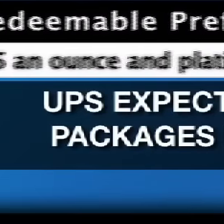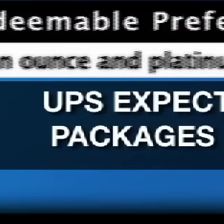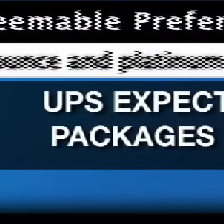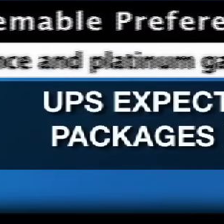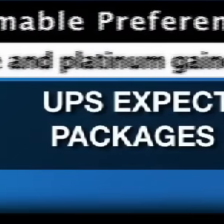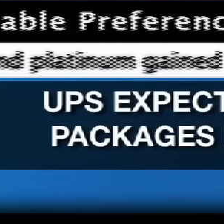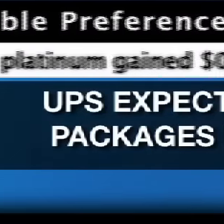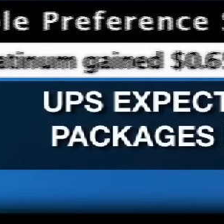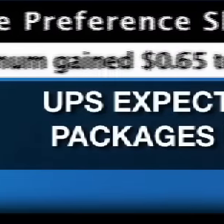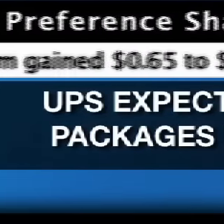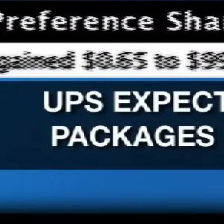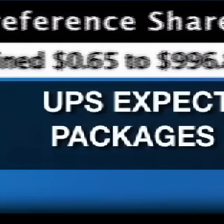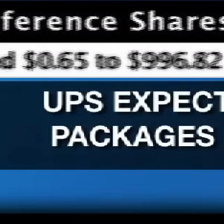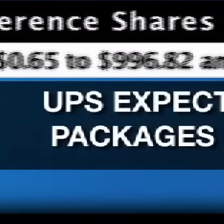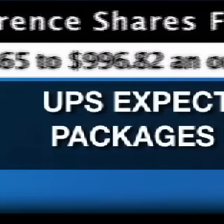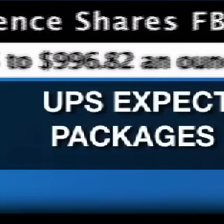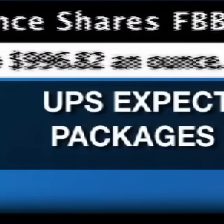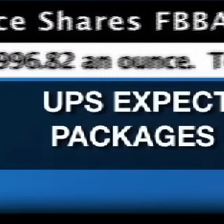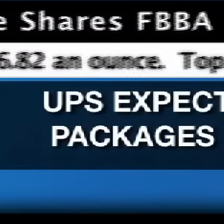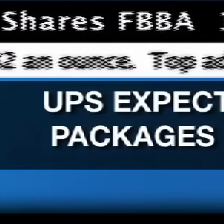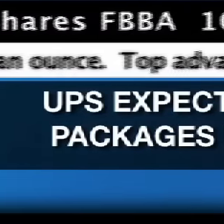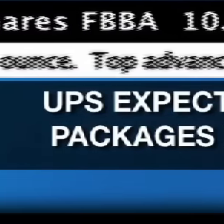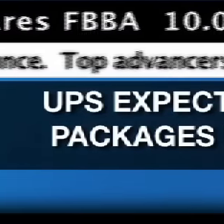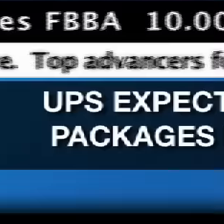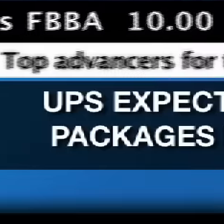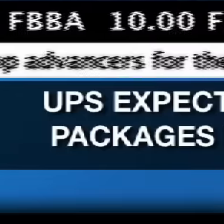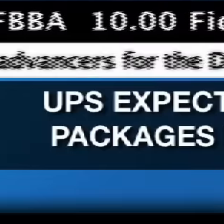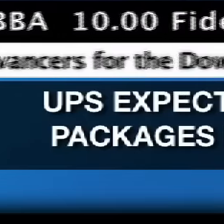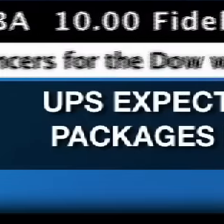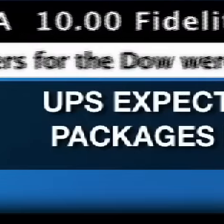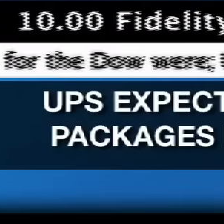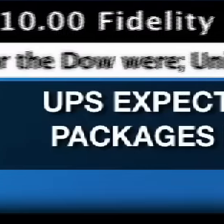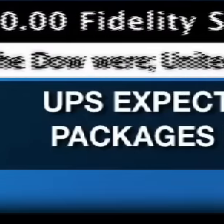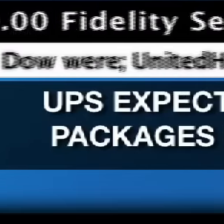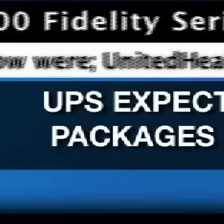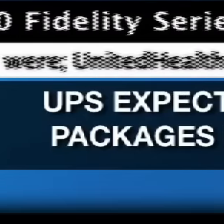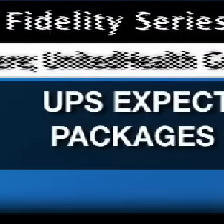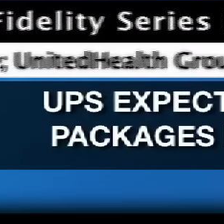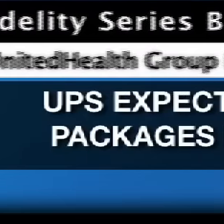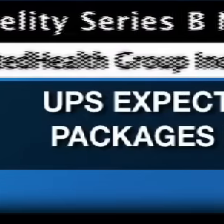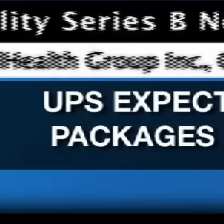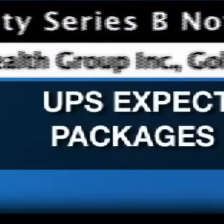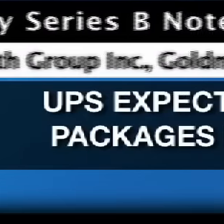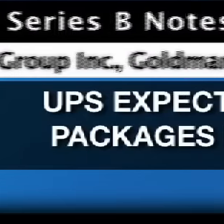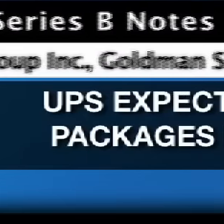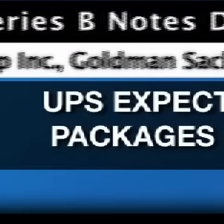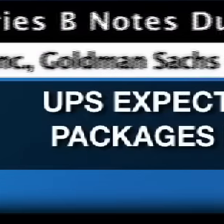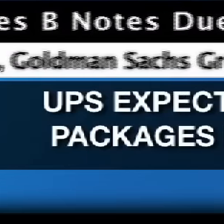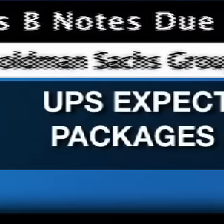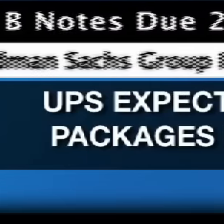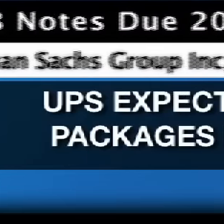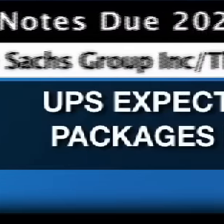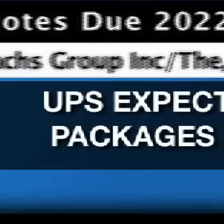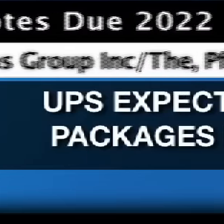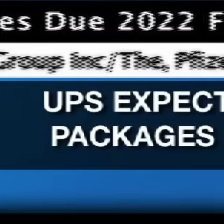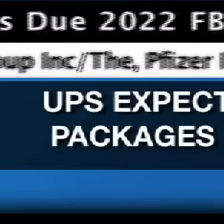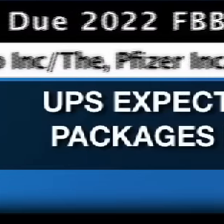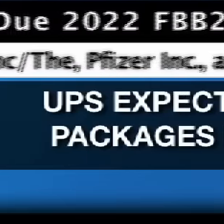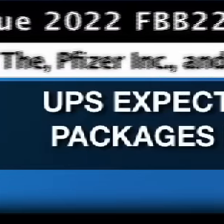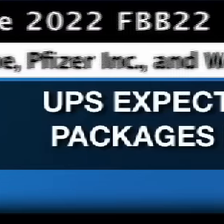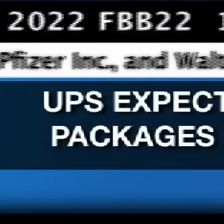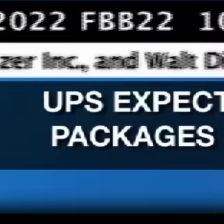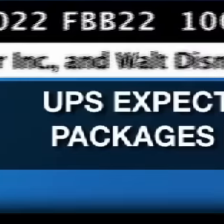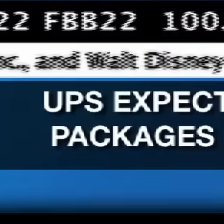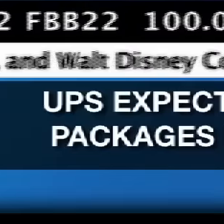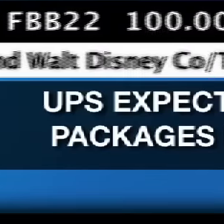December 22nd, when it expects to deliver more than 36 million packages, double the normal day's load. On Monday,